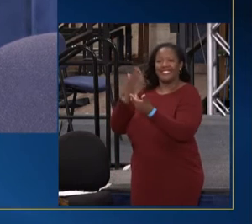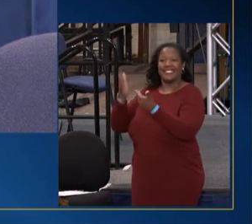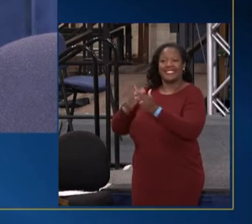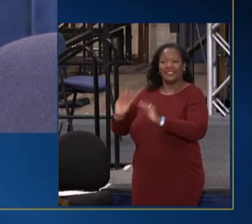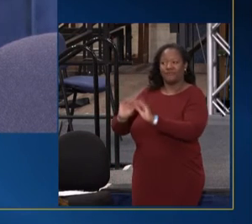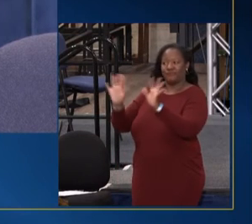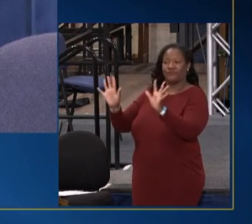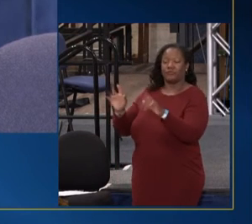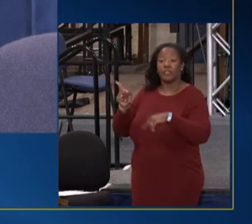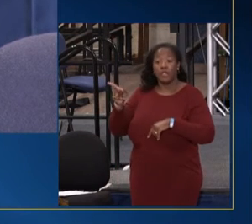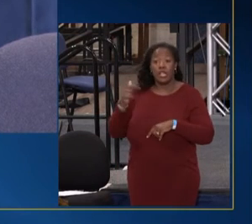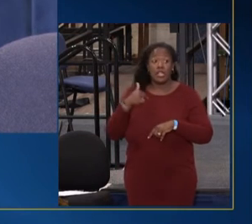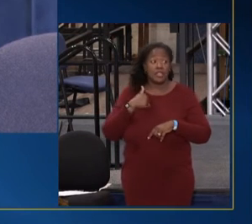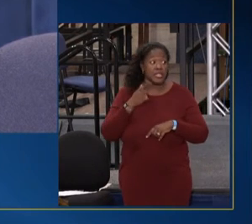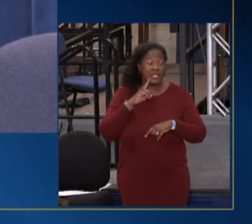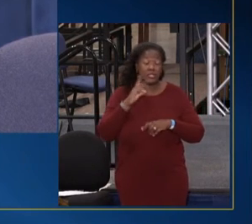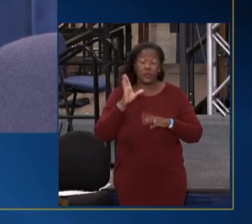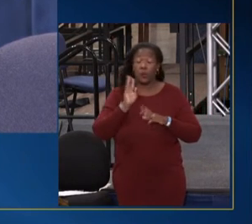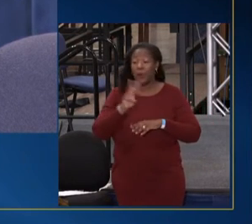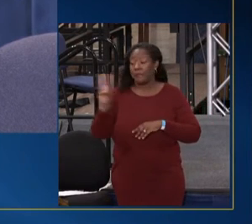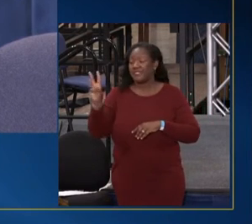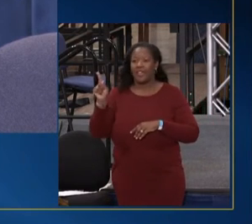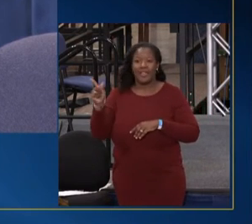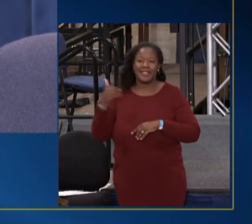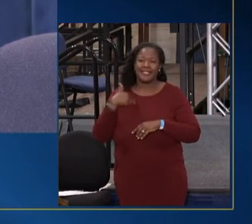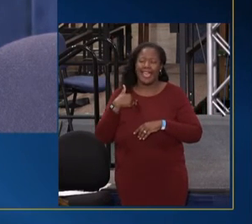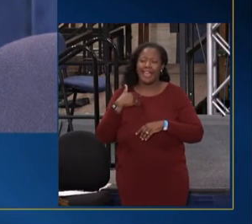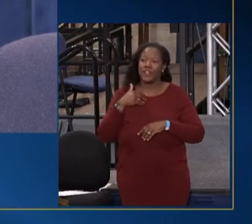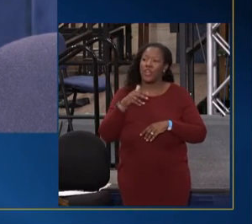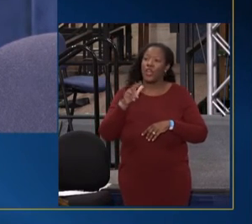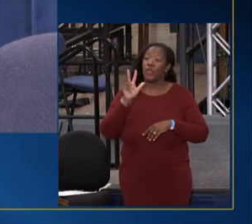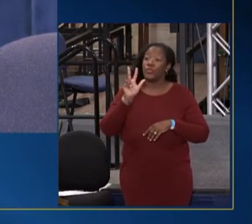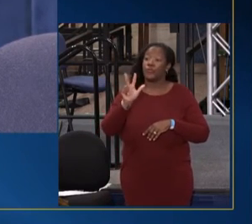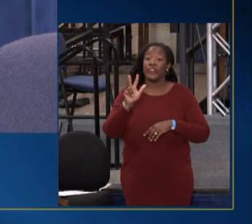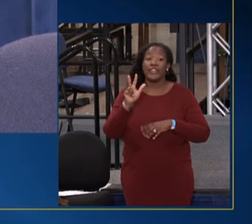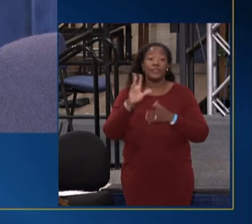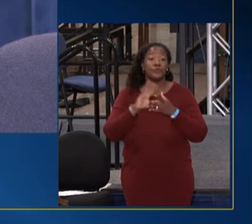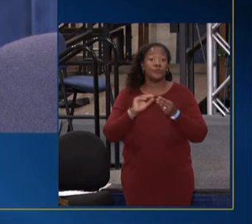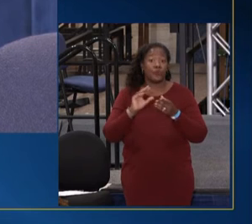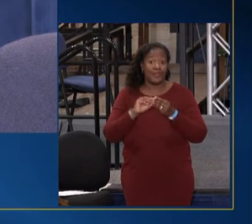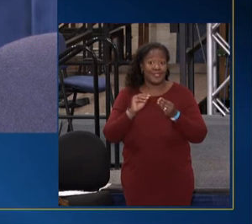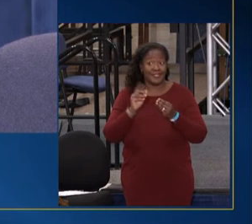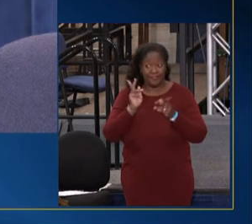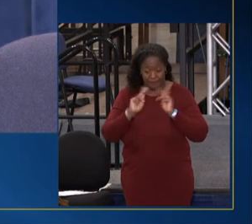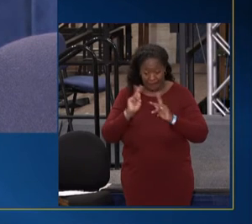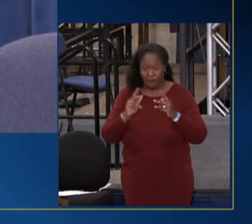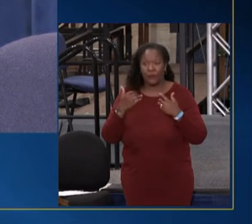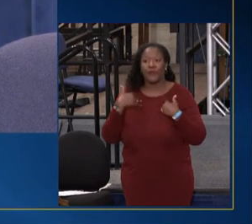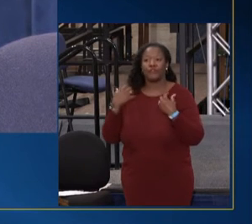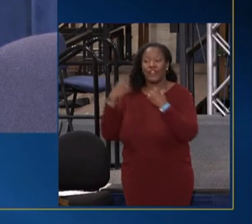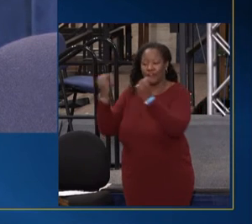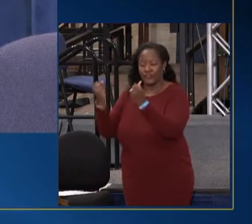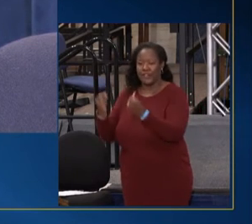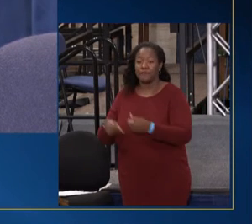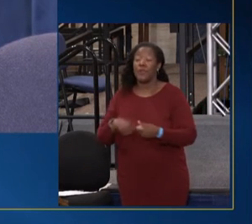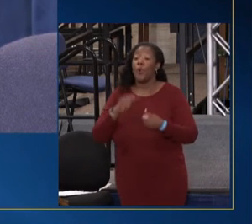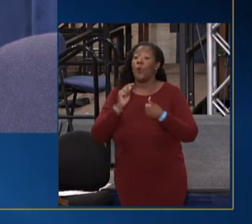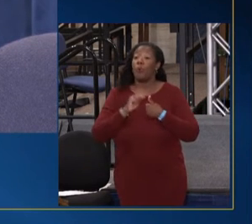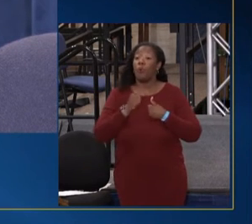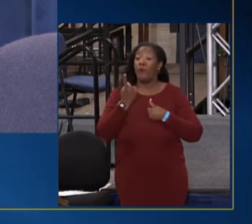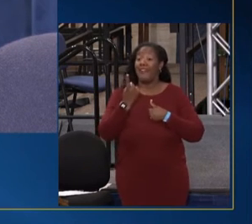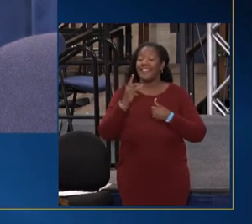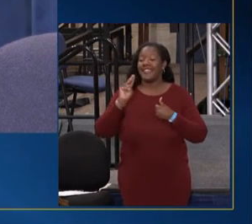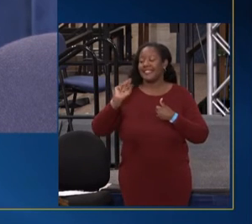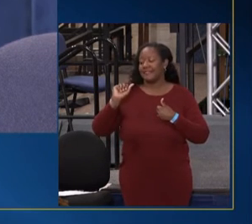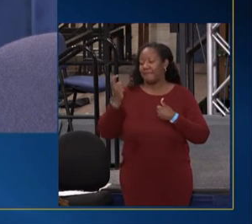very beginning, this website, findsupport.gov, have had three stories of individuals in recovery. And one of them is Max, who